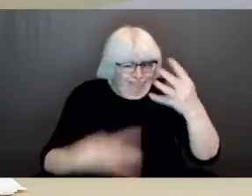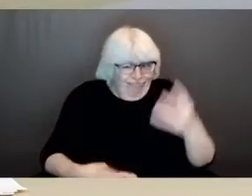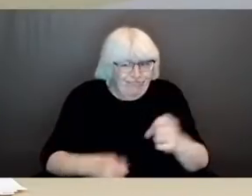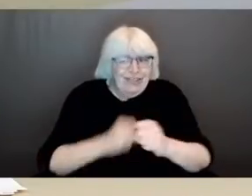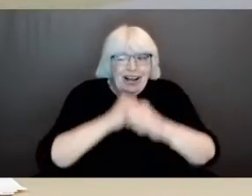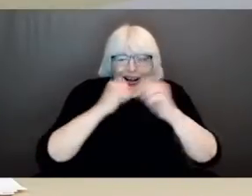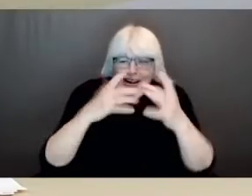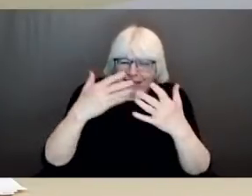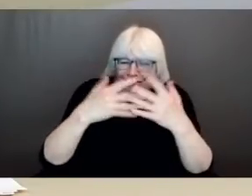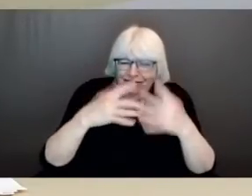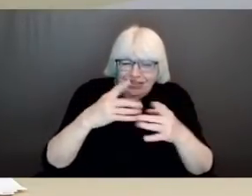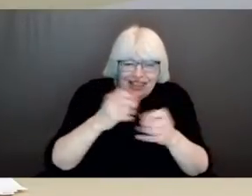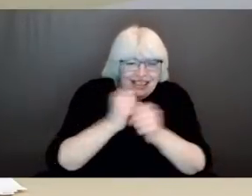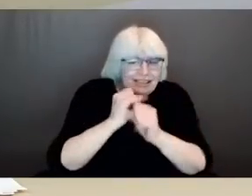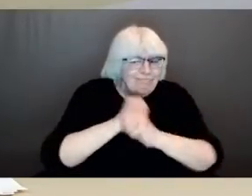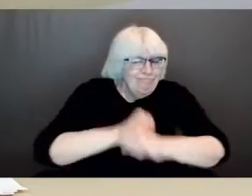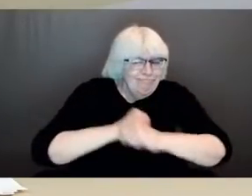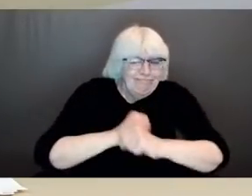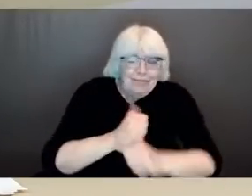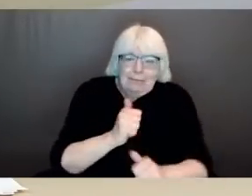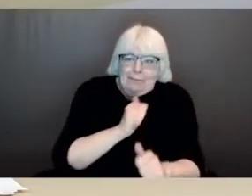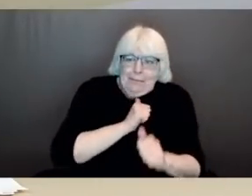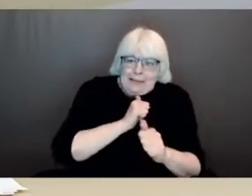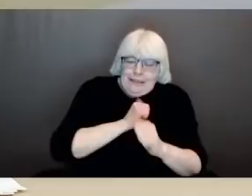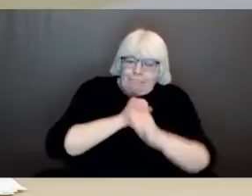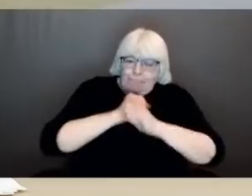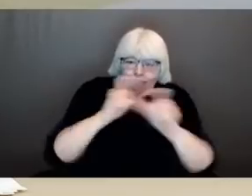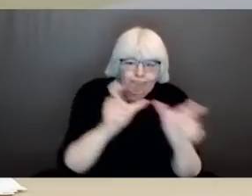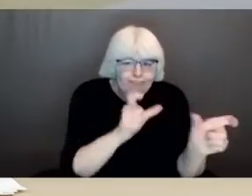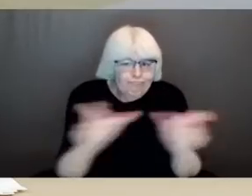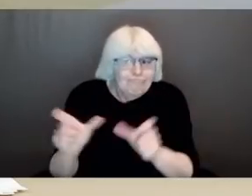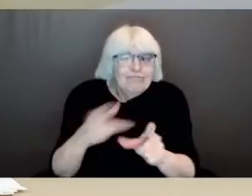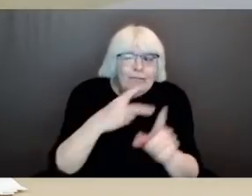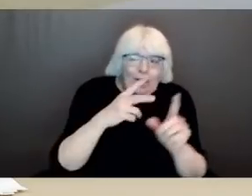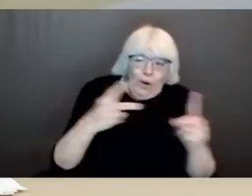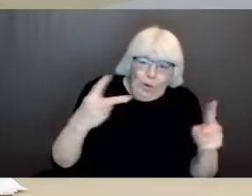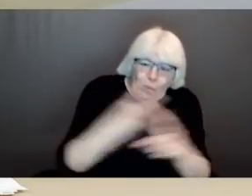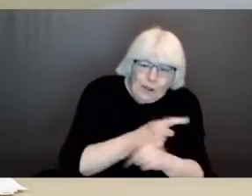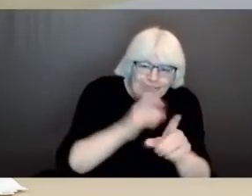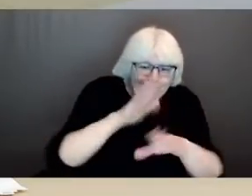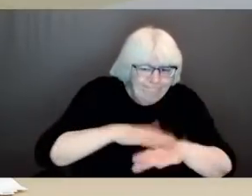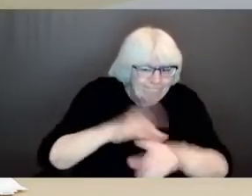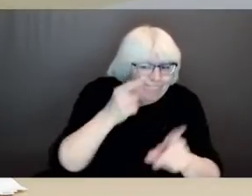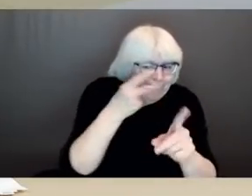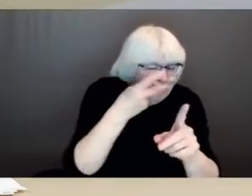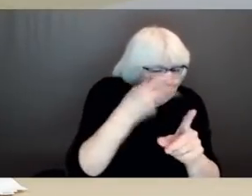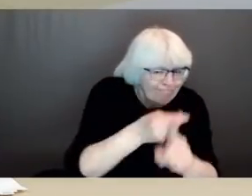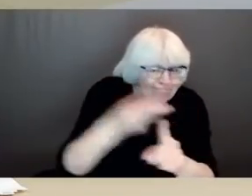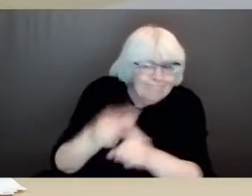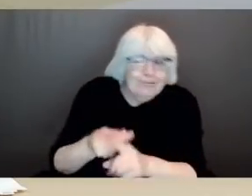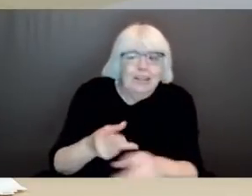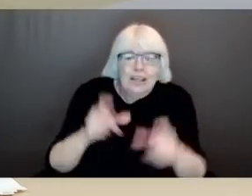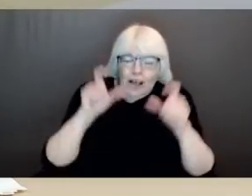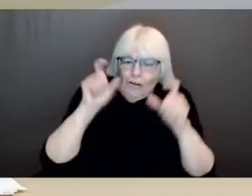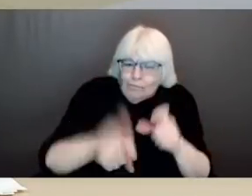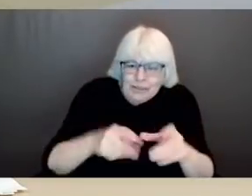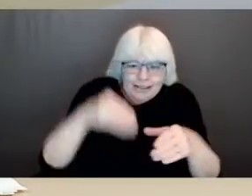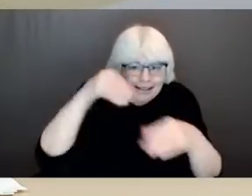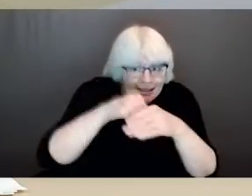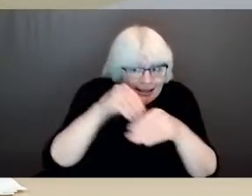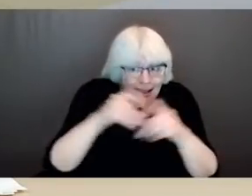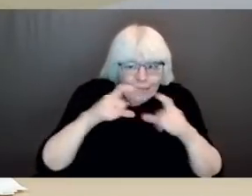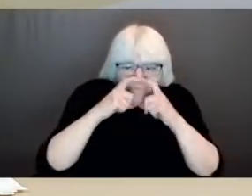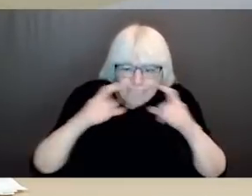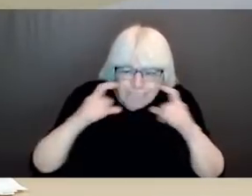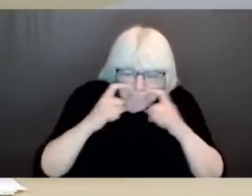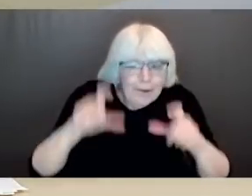same. Get vaccinated, wear a mask in indoor public places, wash your hands often, physical distancing, and staying home